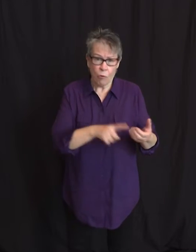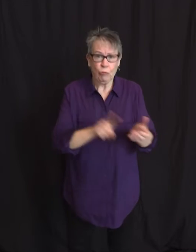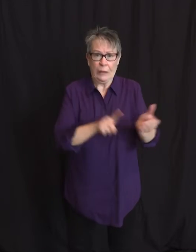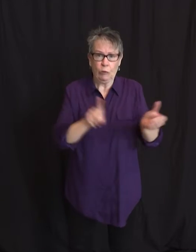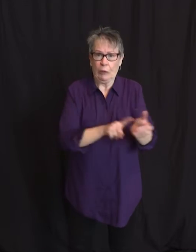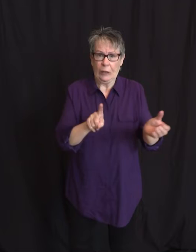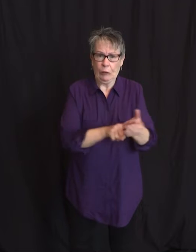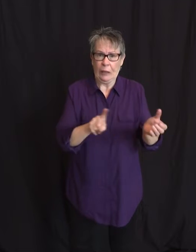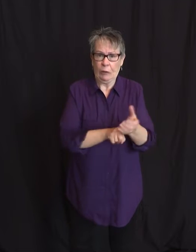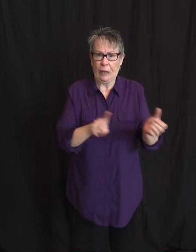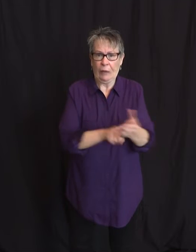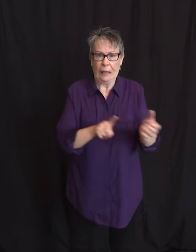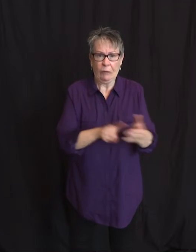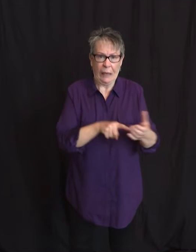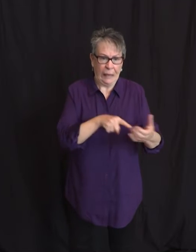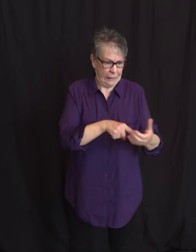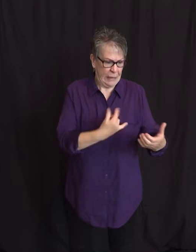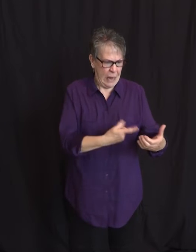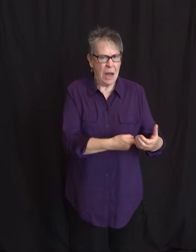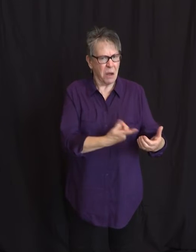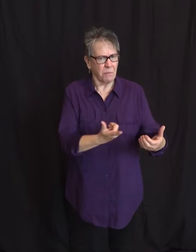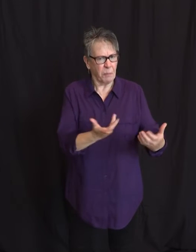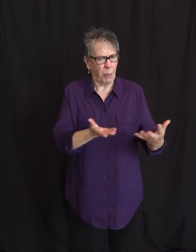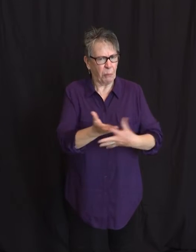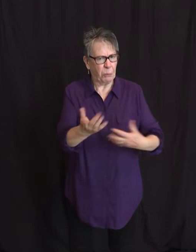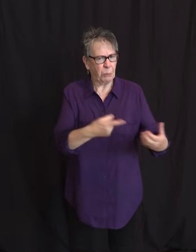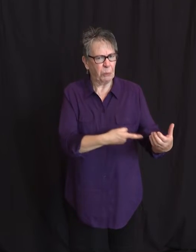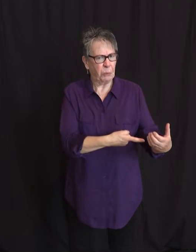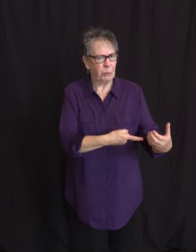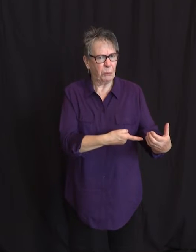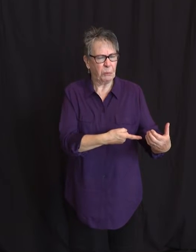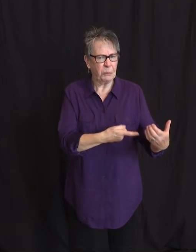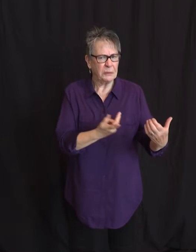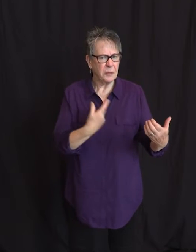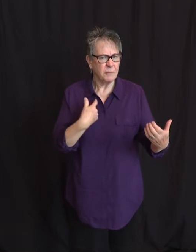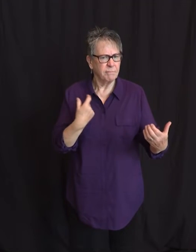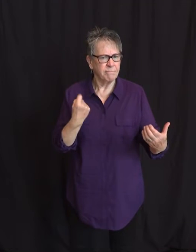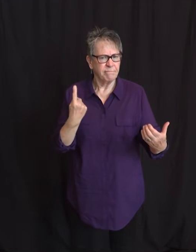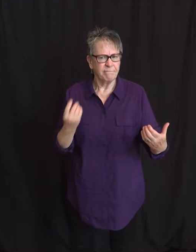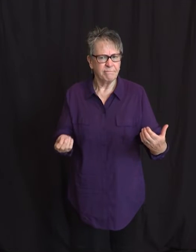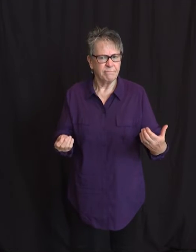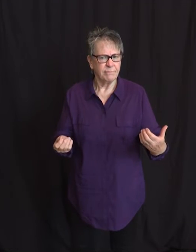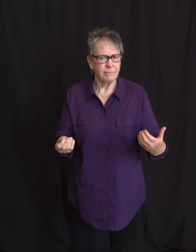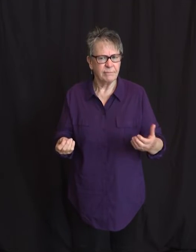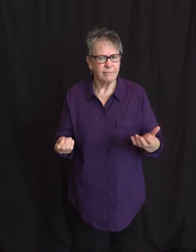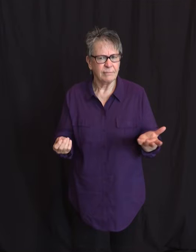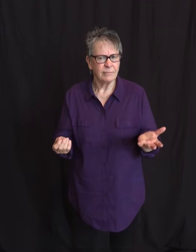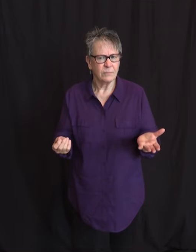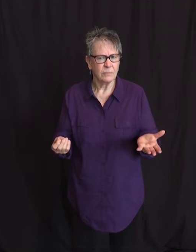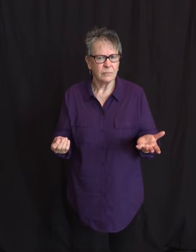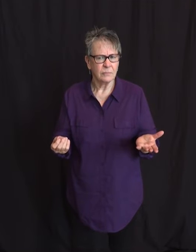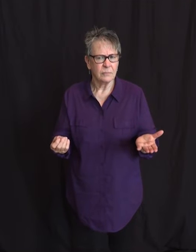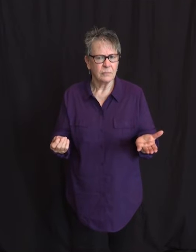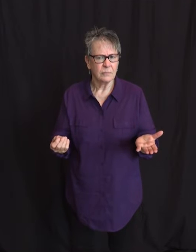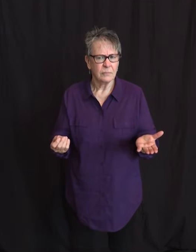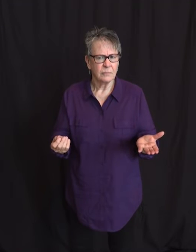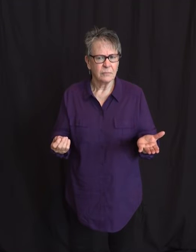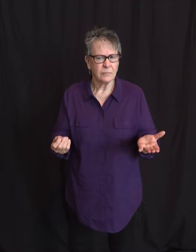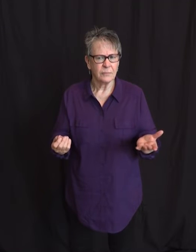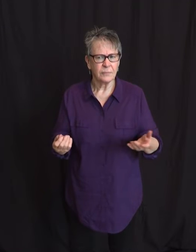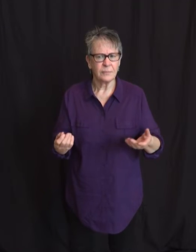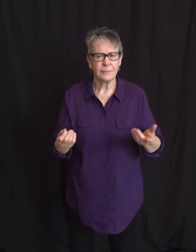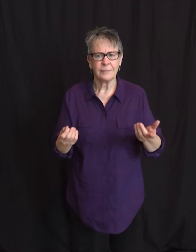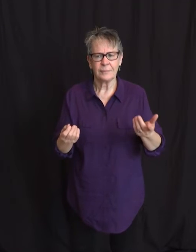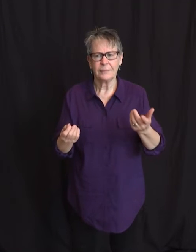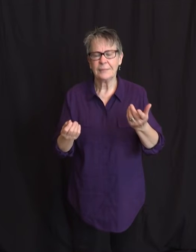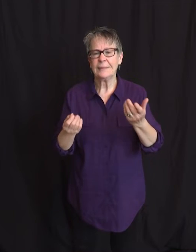But I feel like certain days, every 9 million folks in New Jersey have my number. So I've got a little bit of a opposite feel, and I welcome